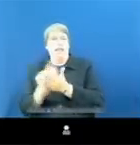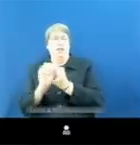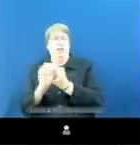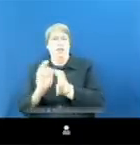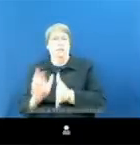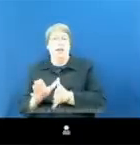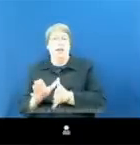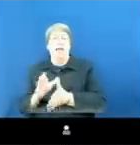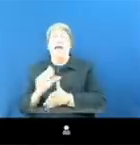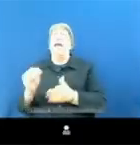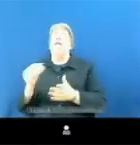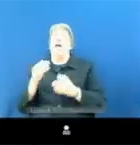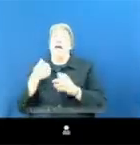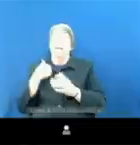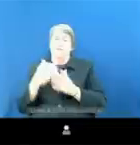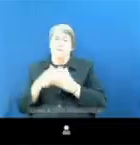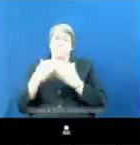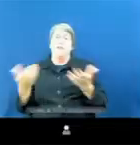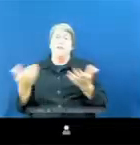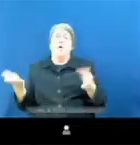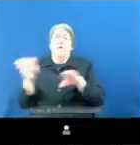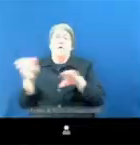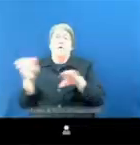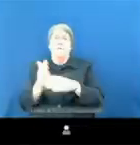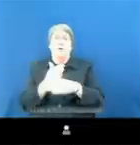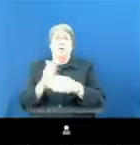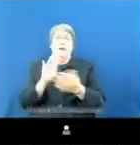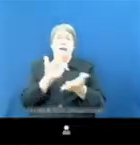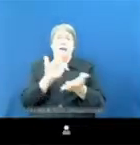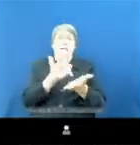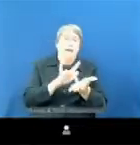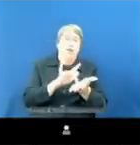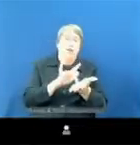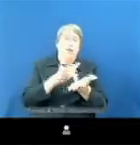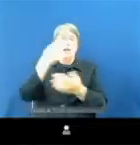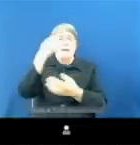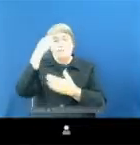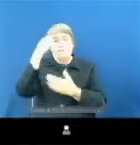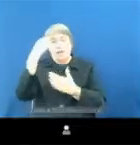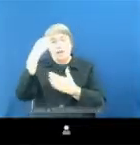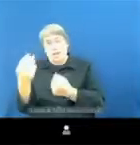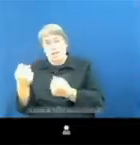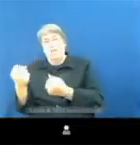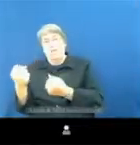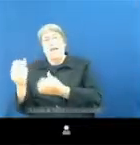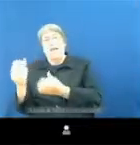tremendous overlap between mental health, and legal interpreting.